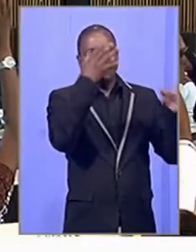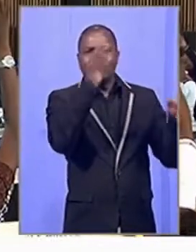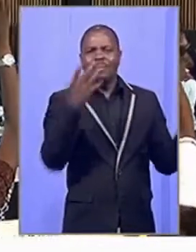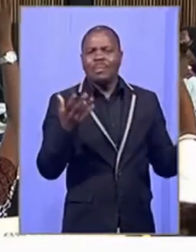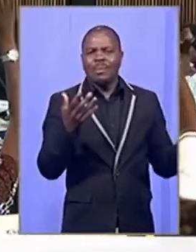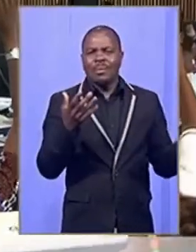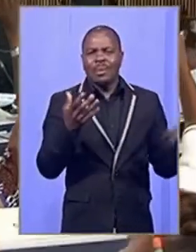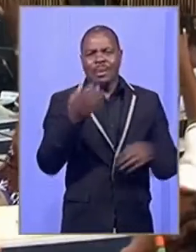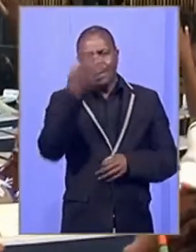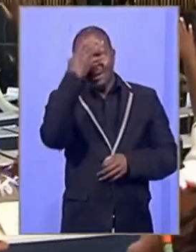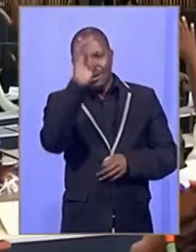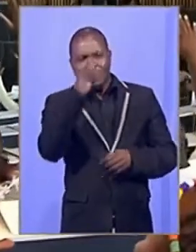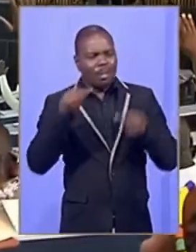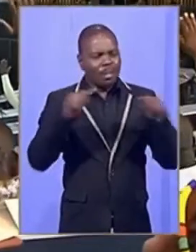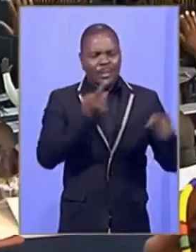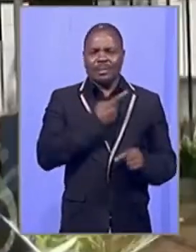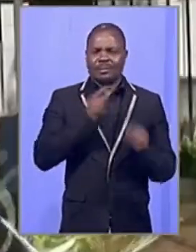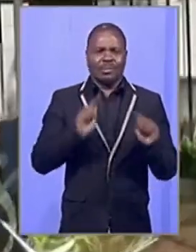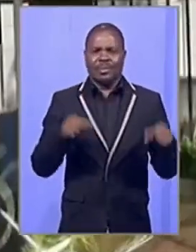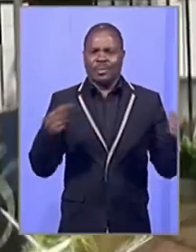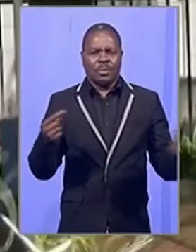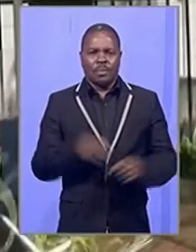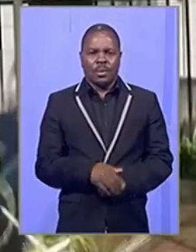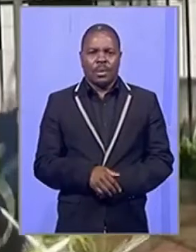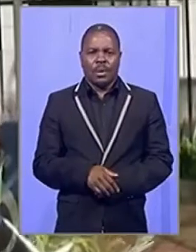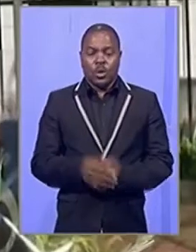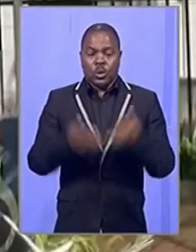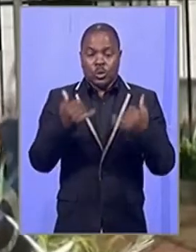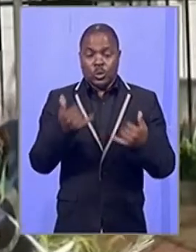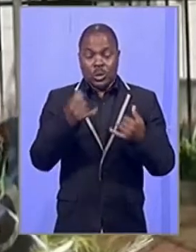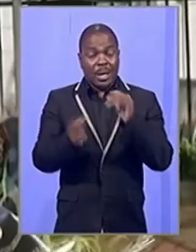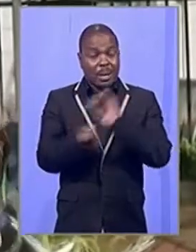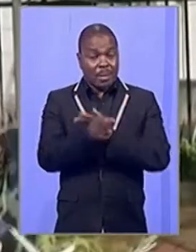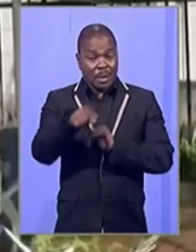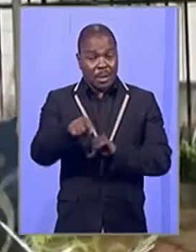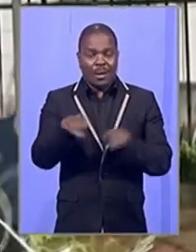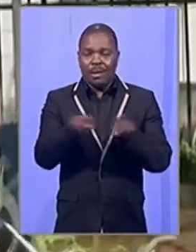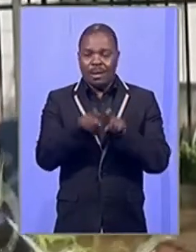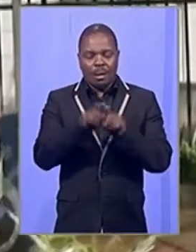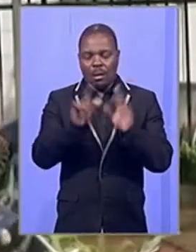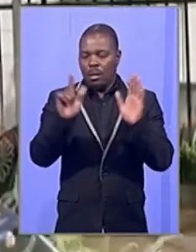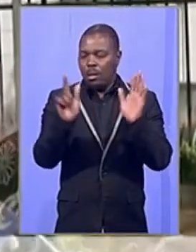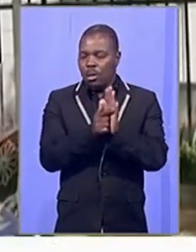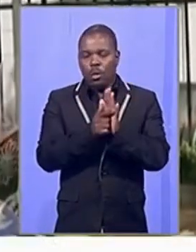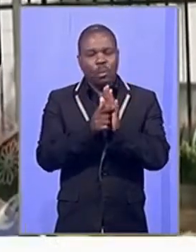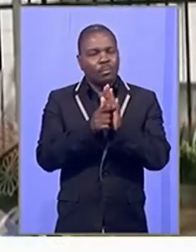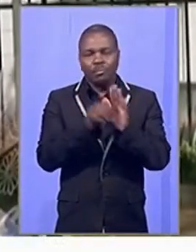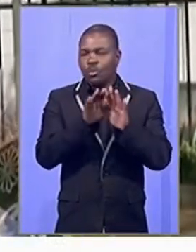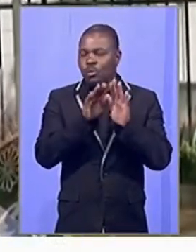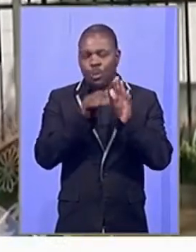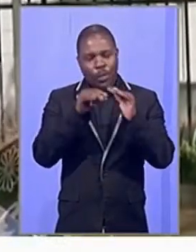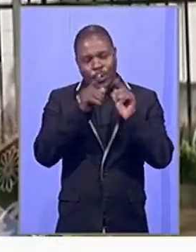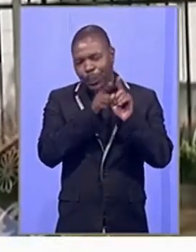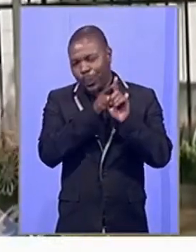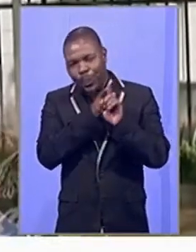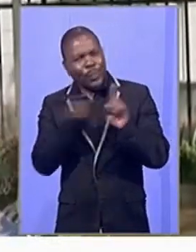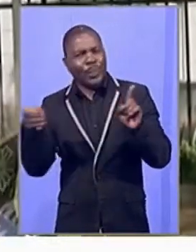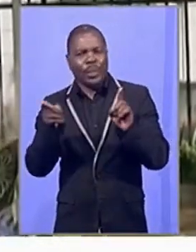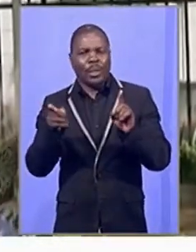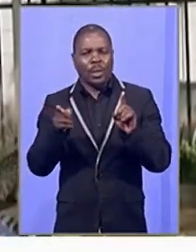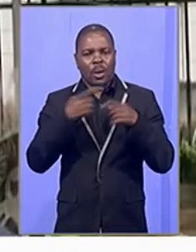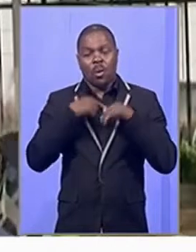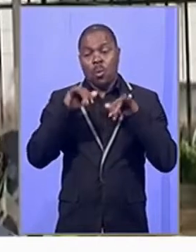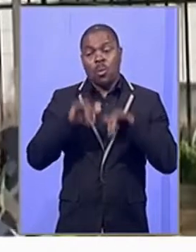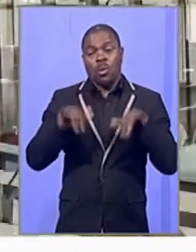like government protesting itself, which is wrong. What happened today was an injustice, it was unlawful. We're just waiting